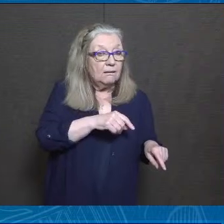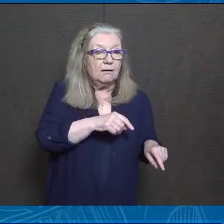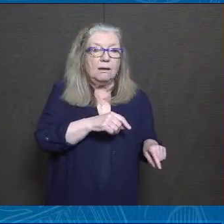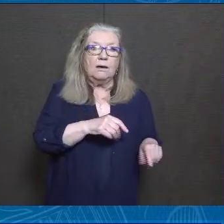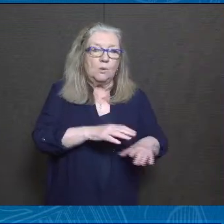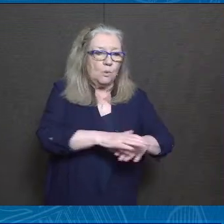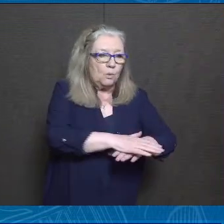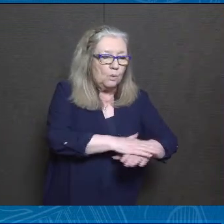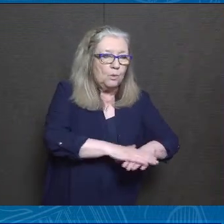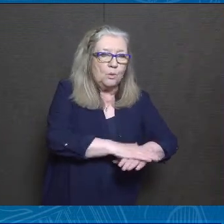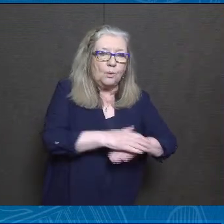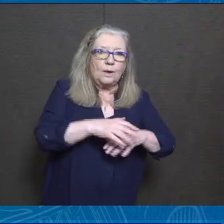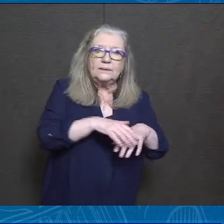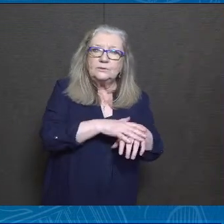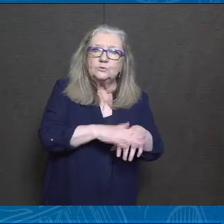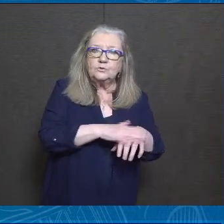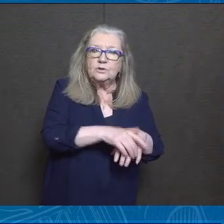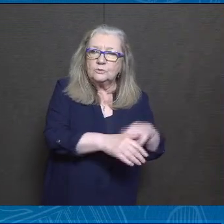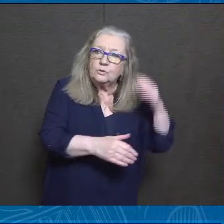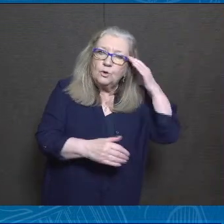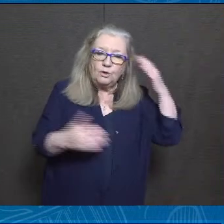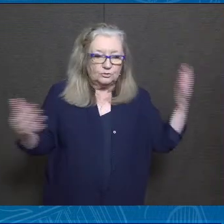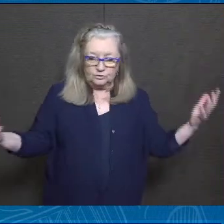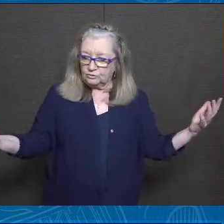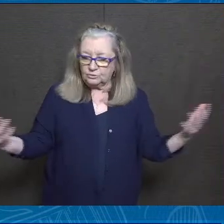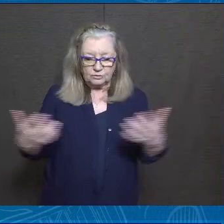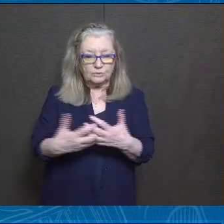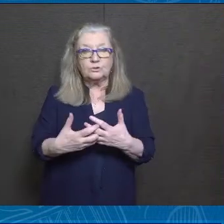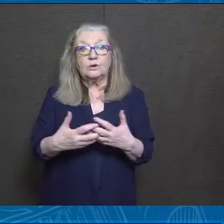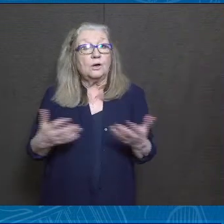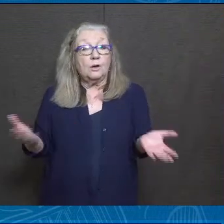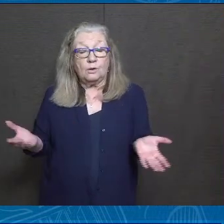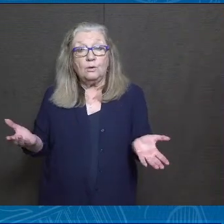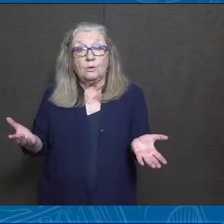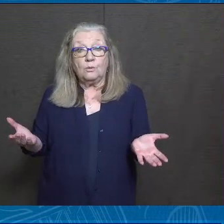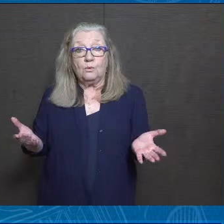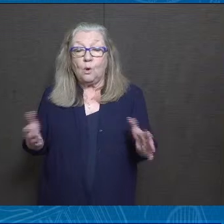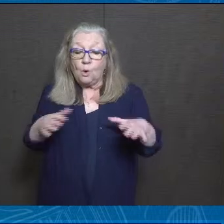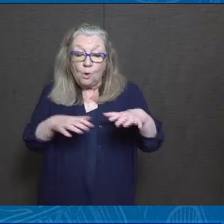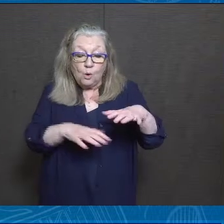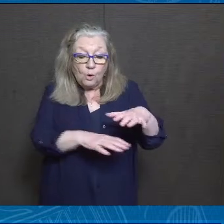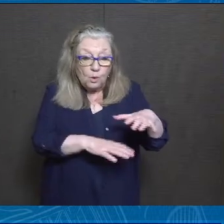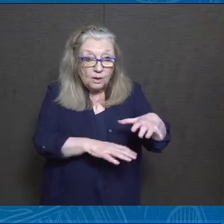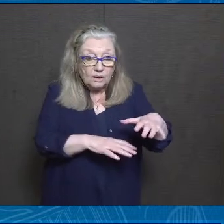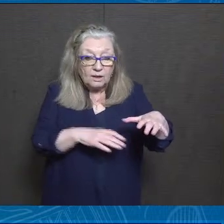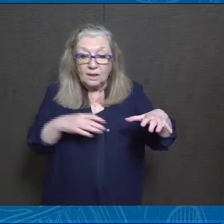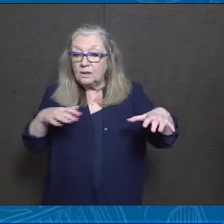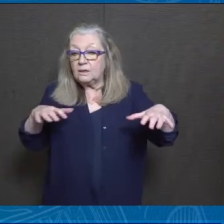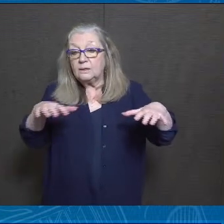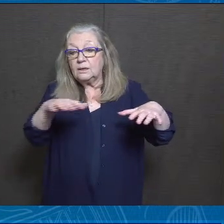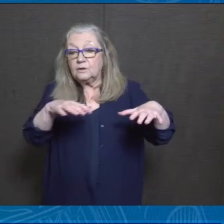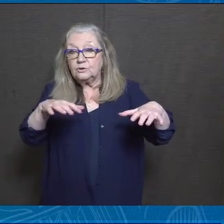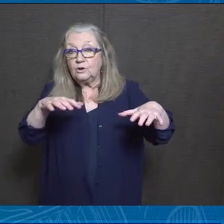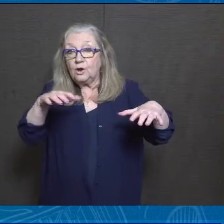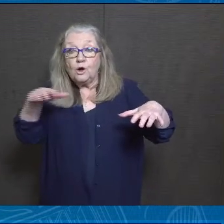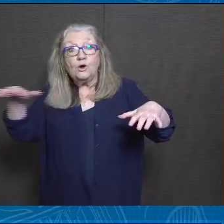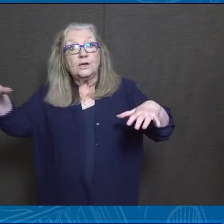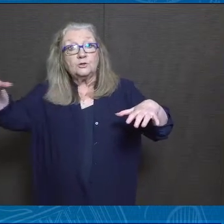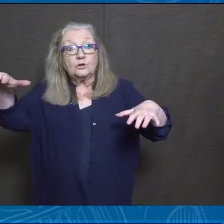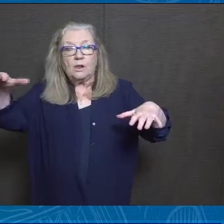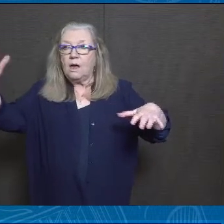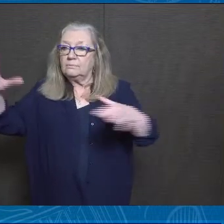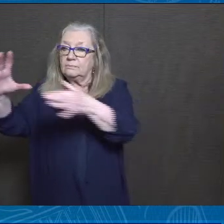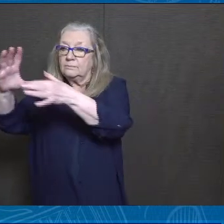some successful examples of this integration across local, national, and regional levels to